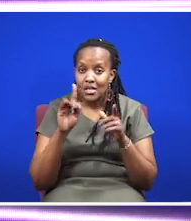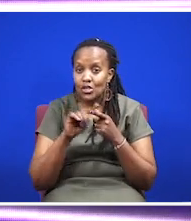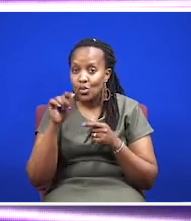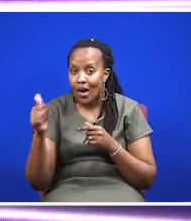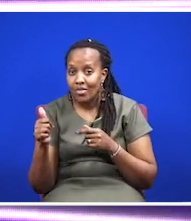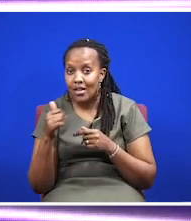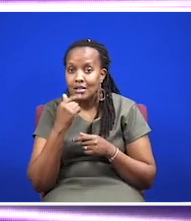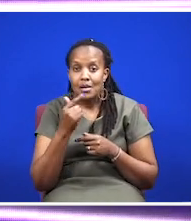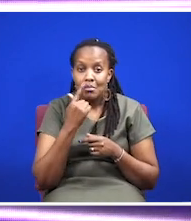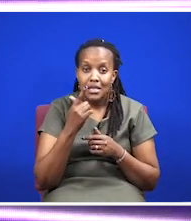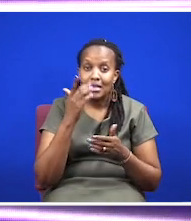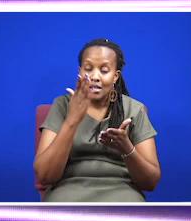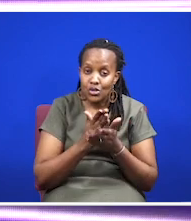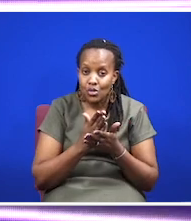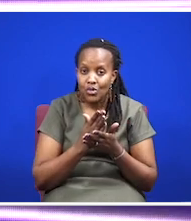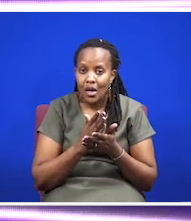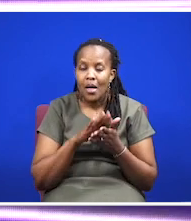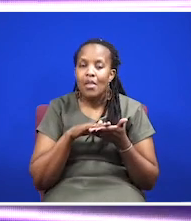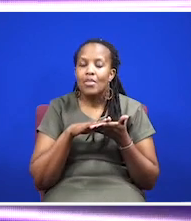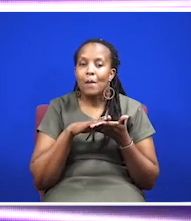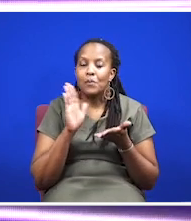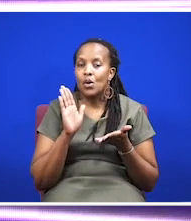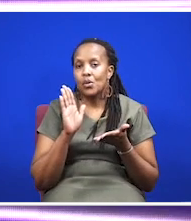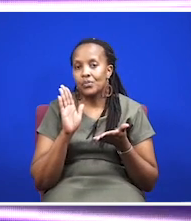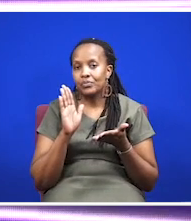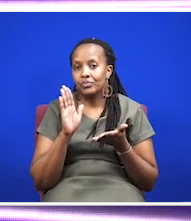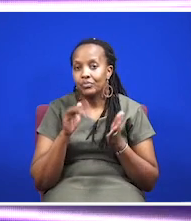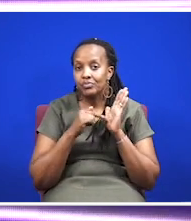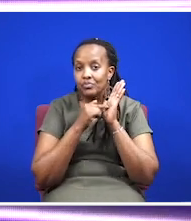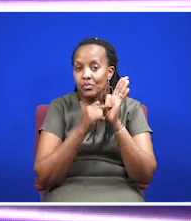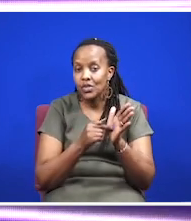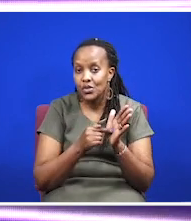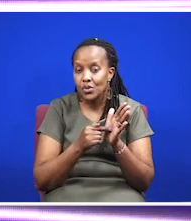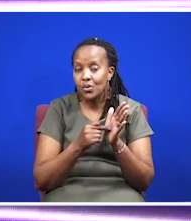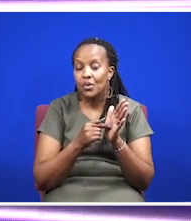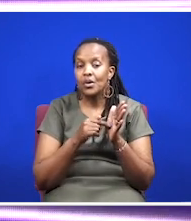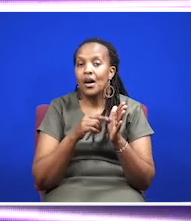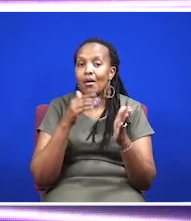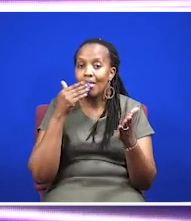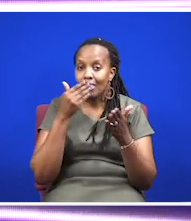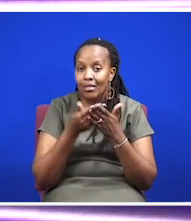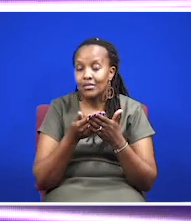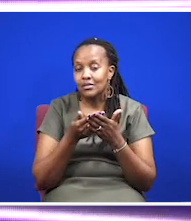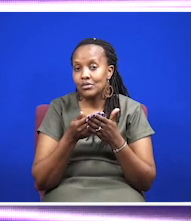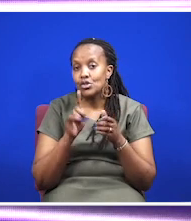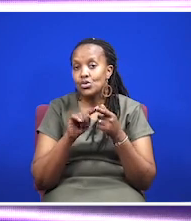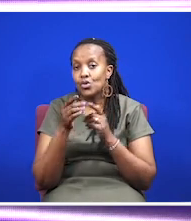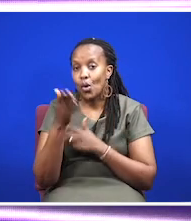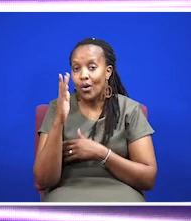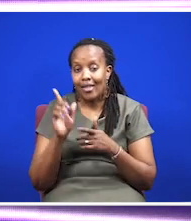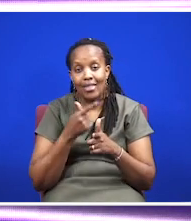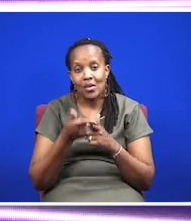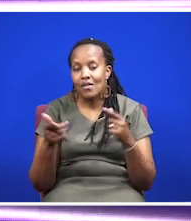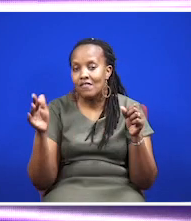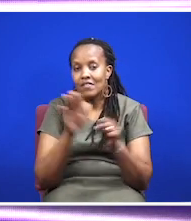truth, the more we also express our gratitude to Him, He will fill us with good things. He will